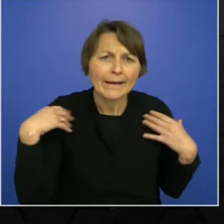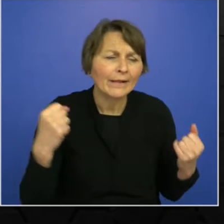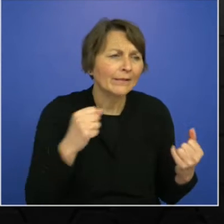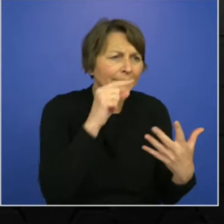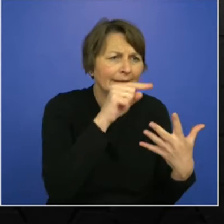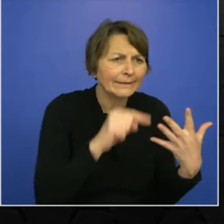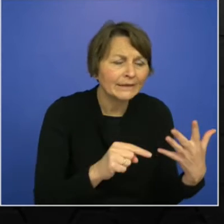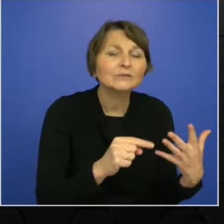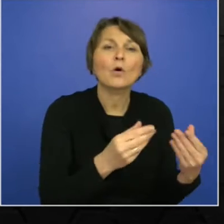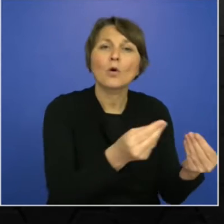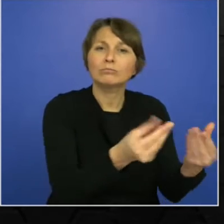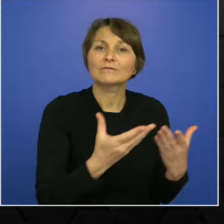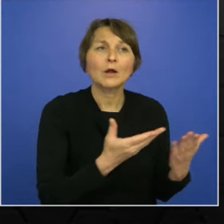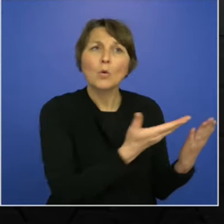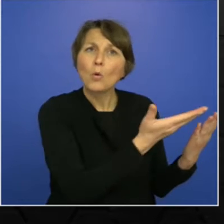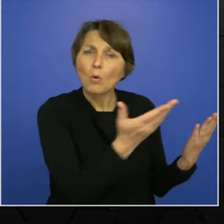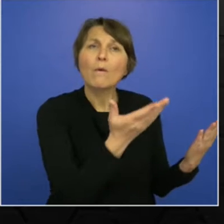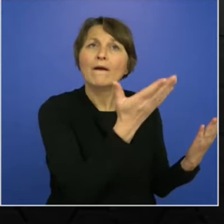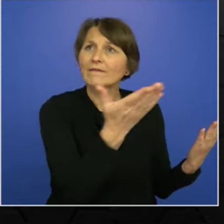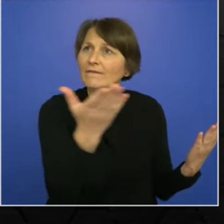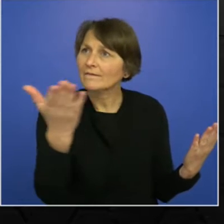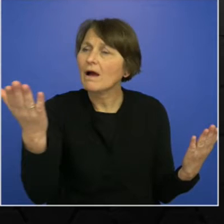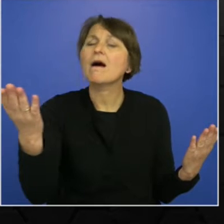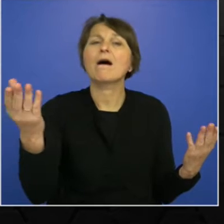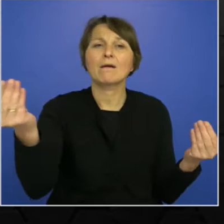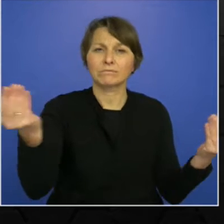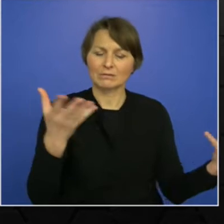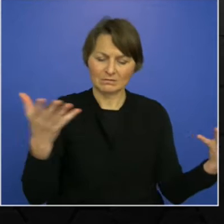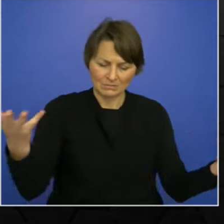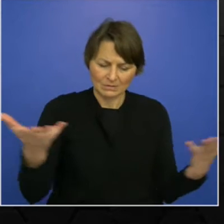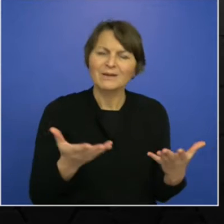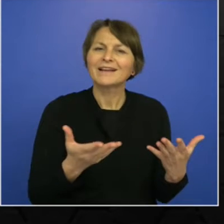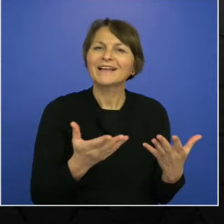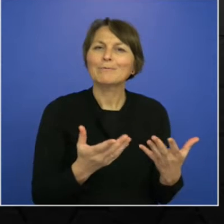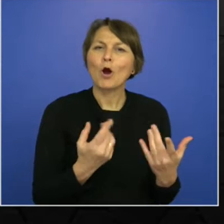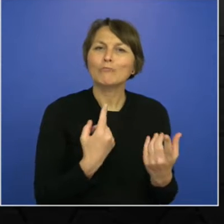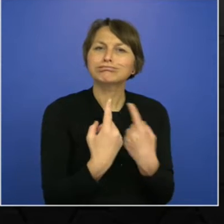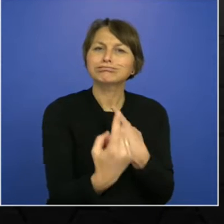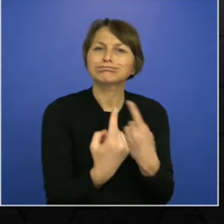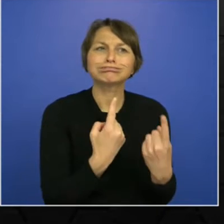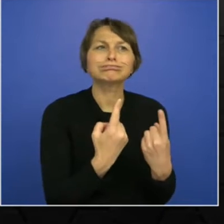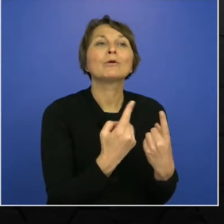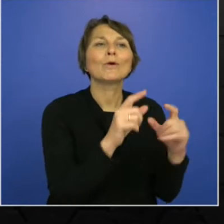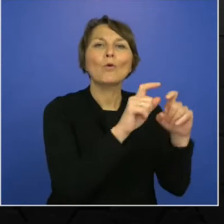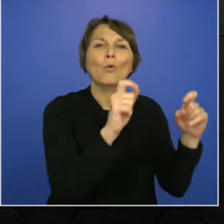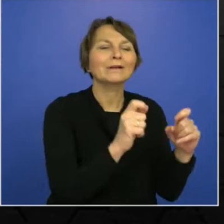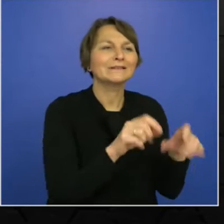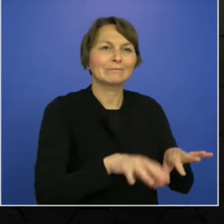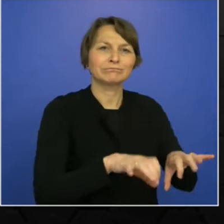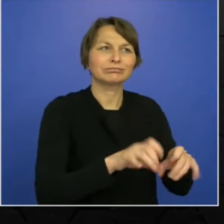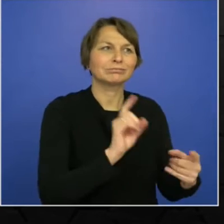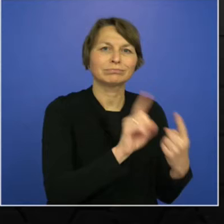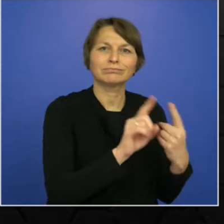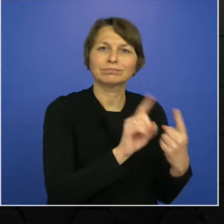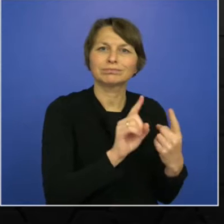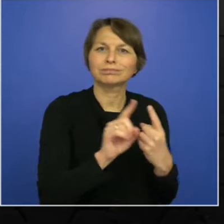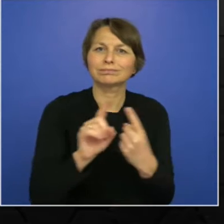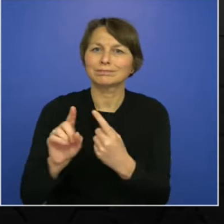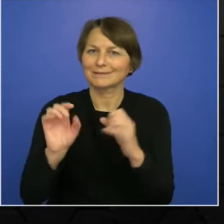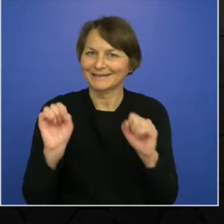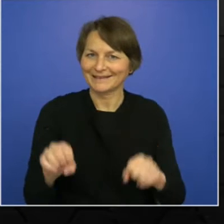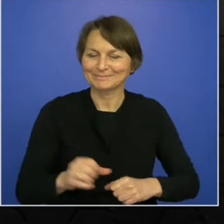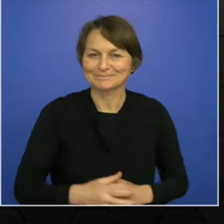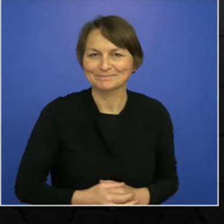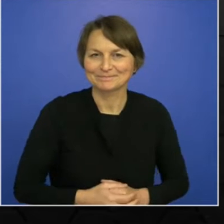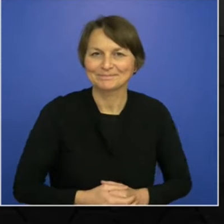by this organization, and talk in a more interactive way with the organization. So right now we are going